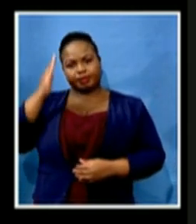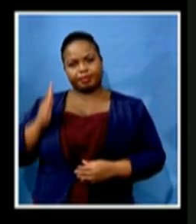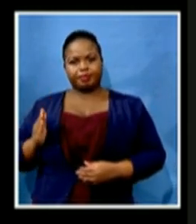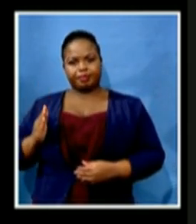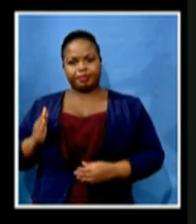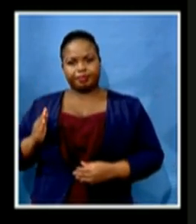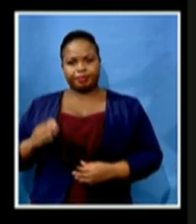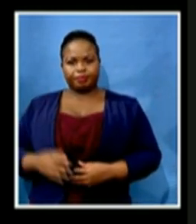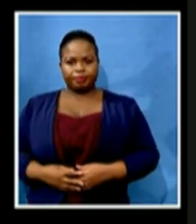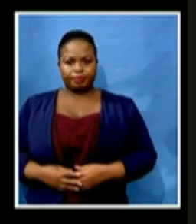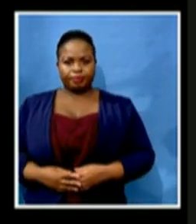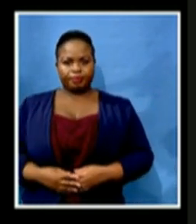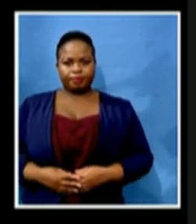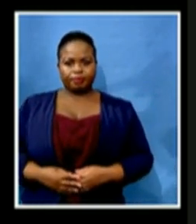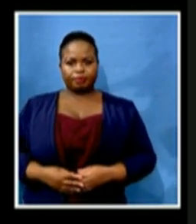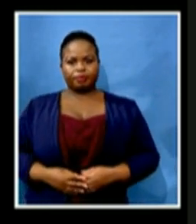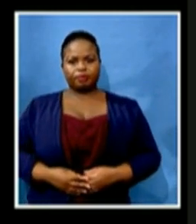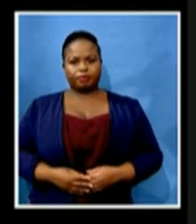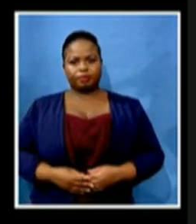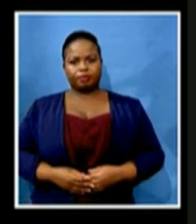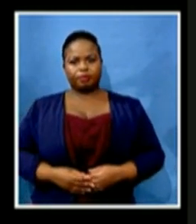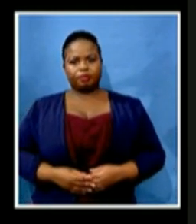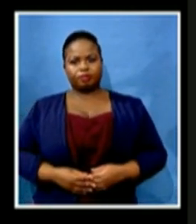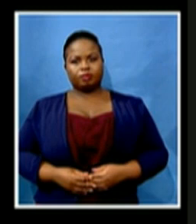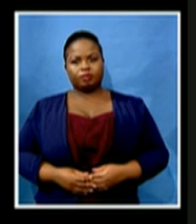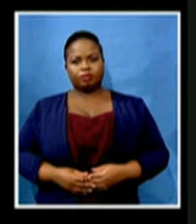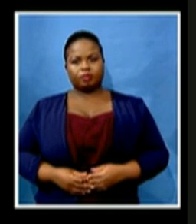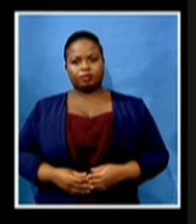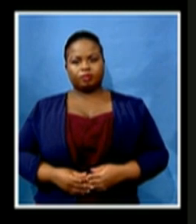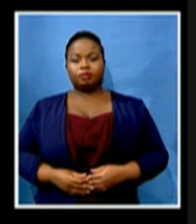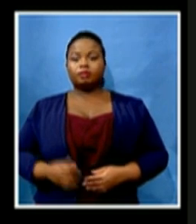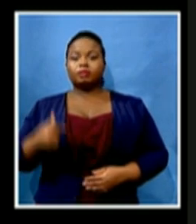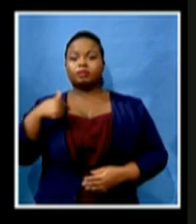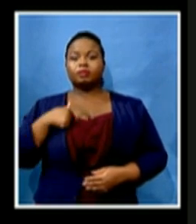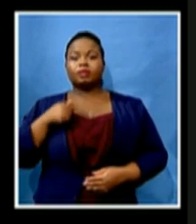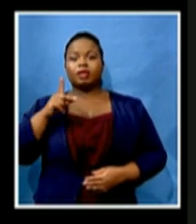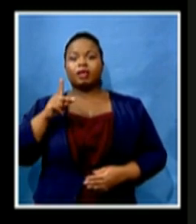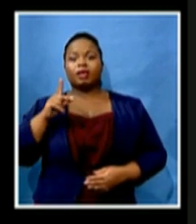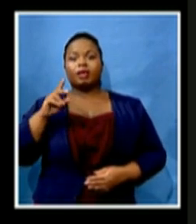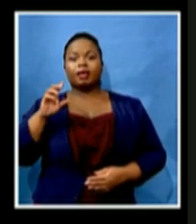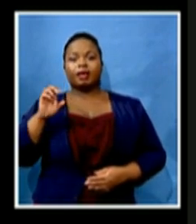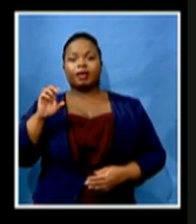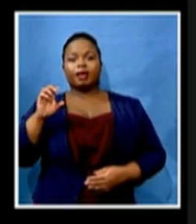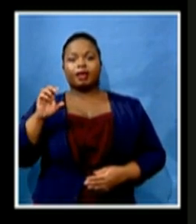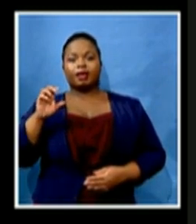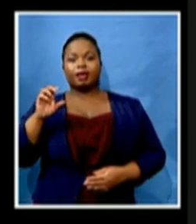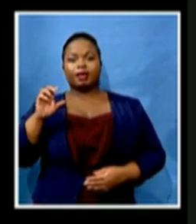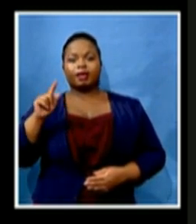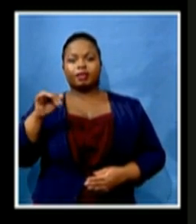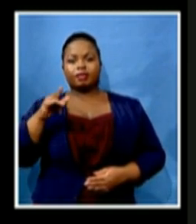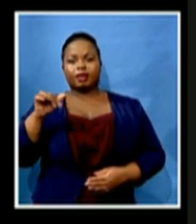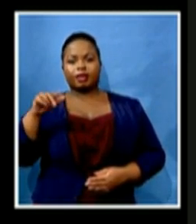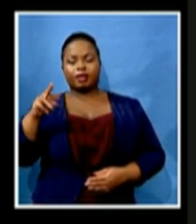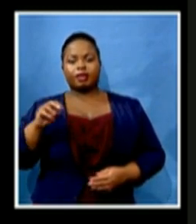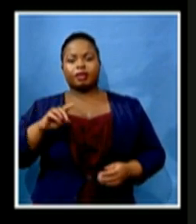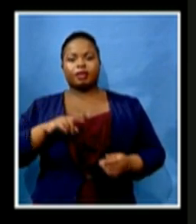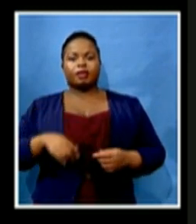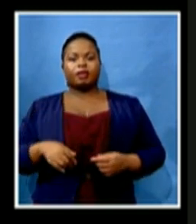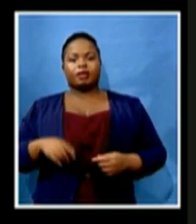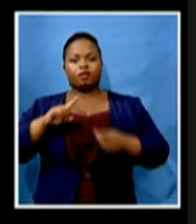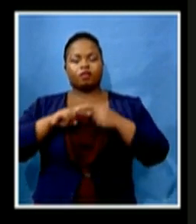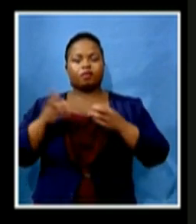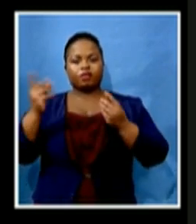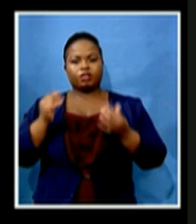Hi, this is Catherine Child from Financial Mail. I have a question that is for both Prof. Pulliam and for Barry Childs of the Actuarial